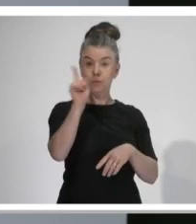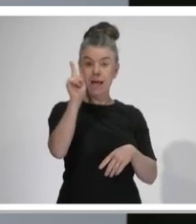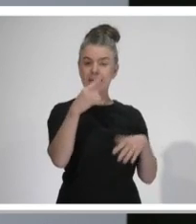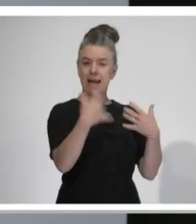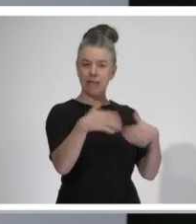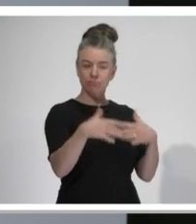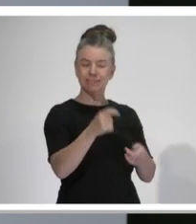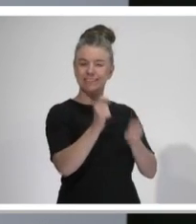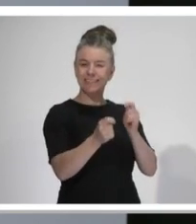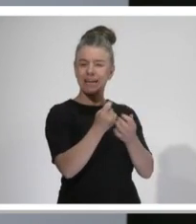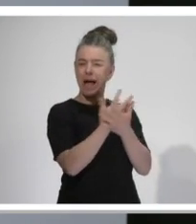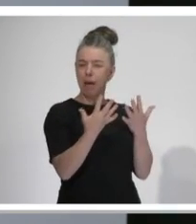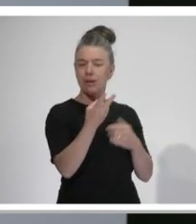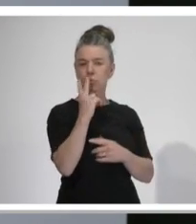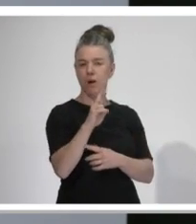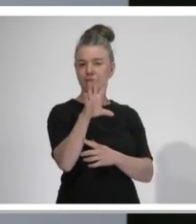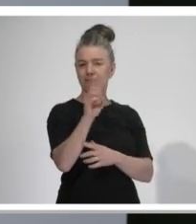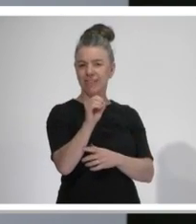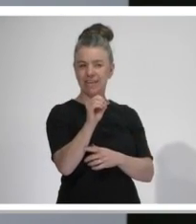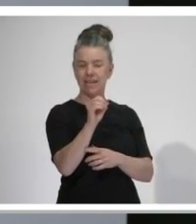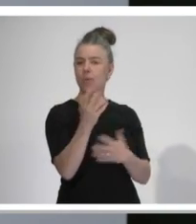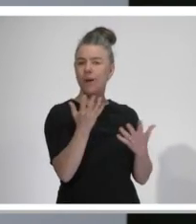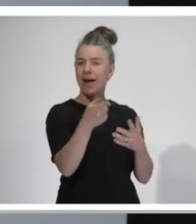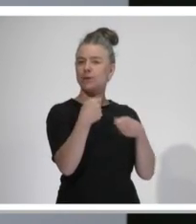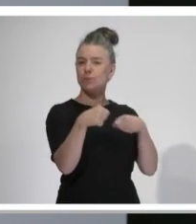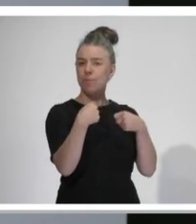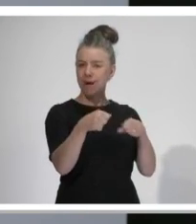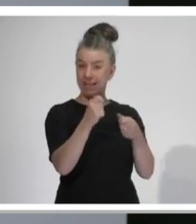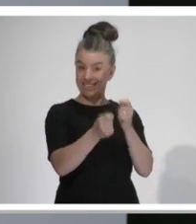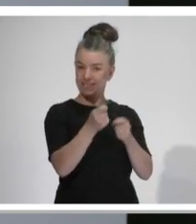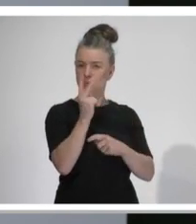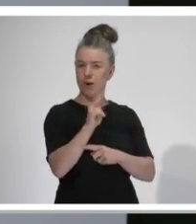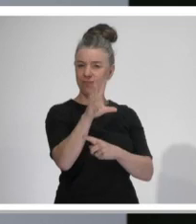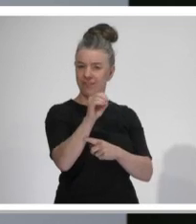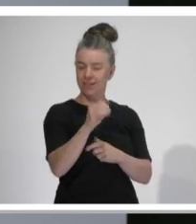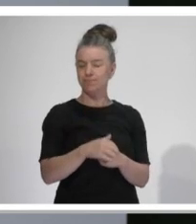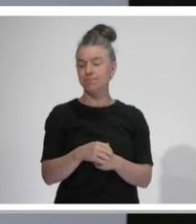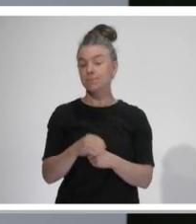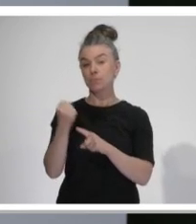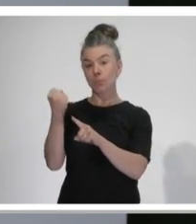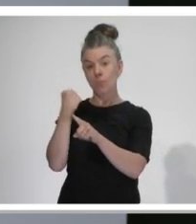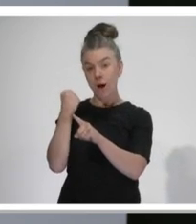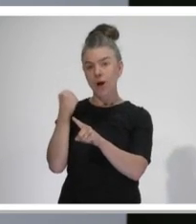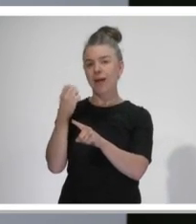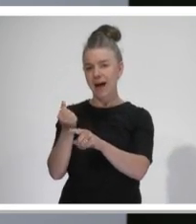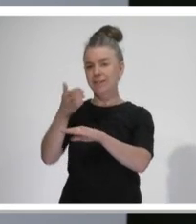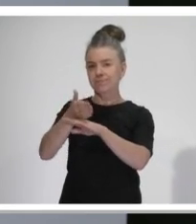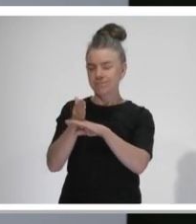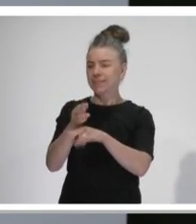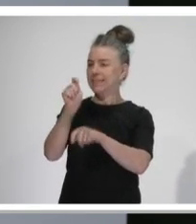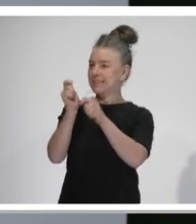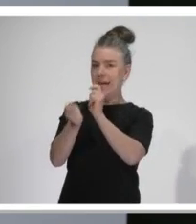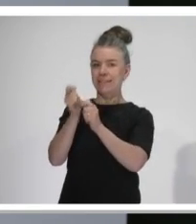another 250 people being tested at a supermarket. And in Waikato, there is also asymptomatic